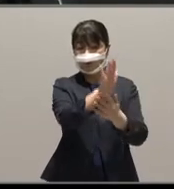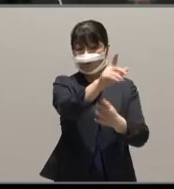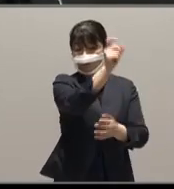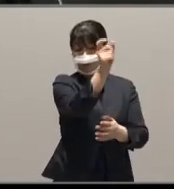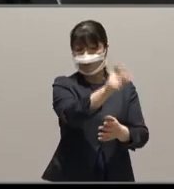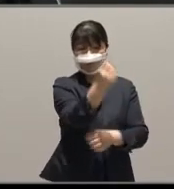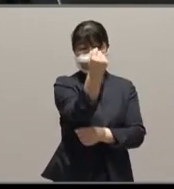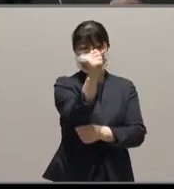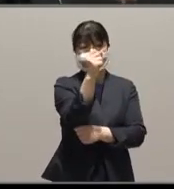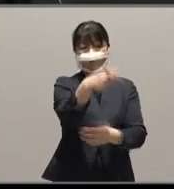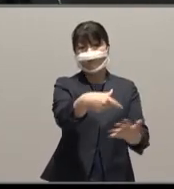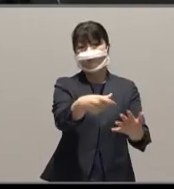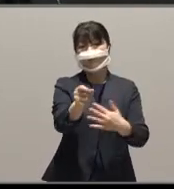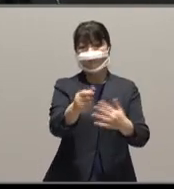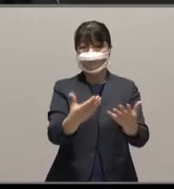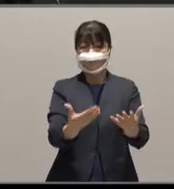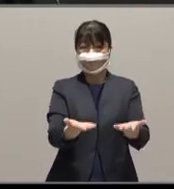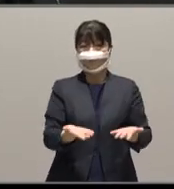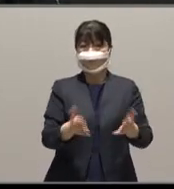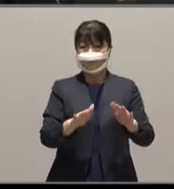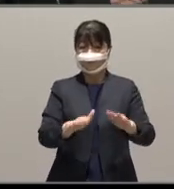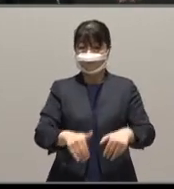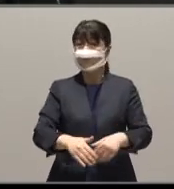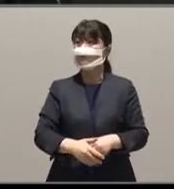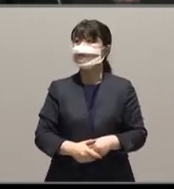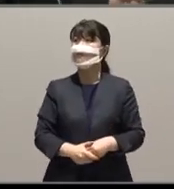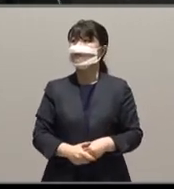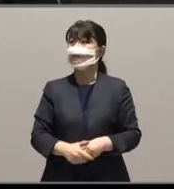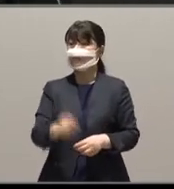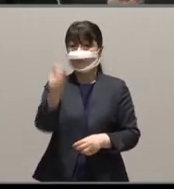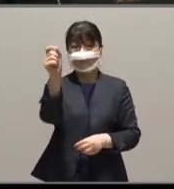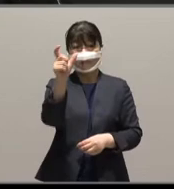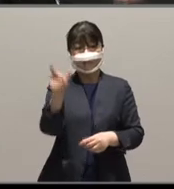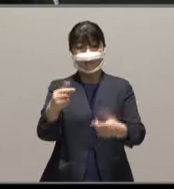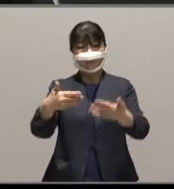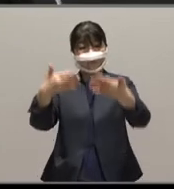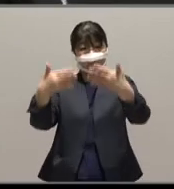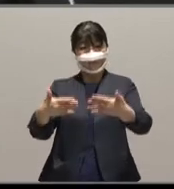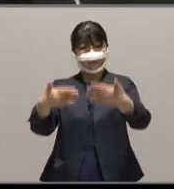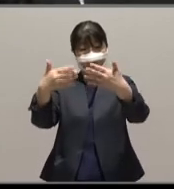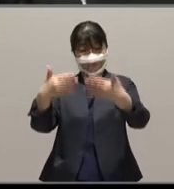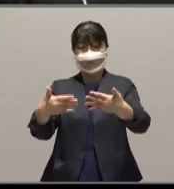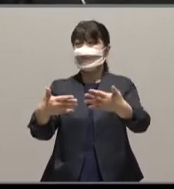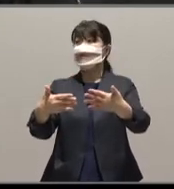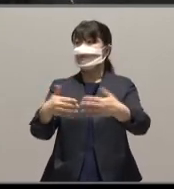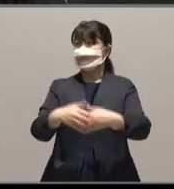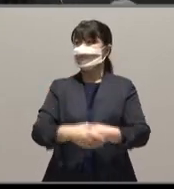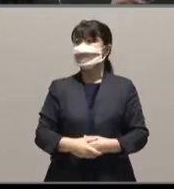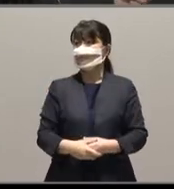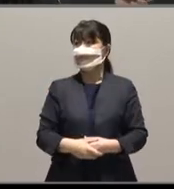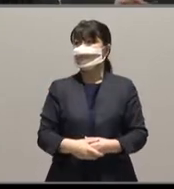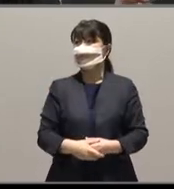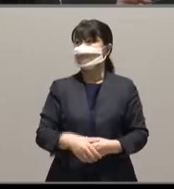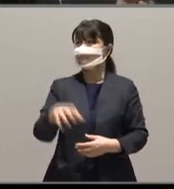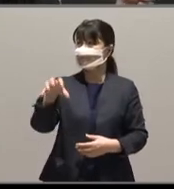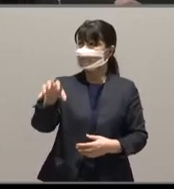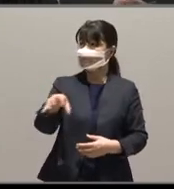co-researcher, and his research was covered by newspaper article in 2020. And this is Italian TV.